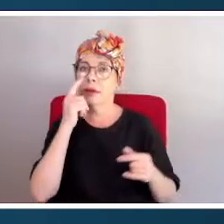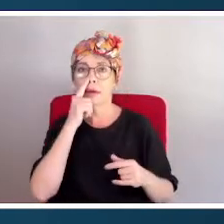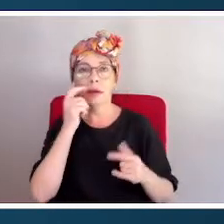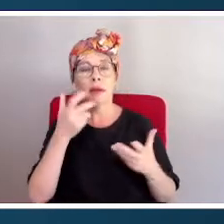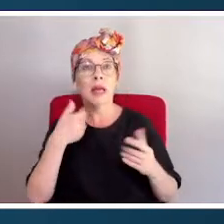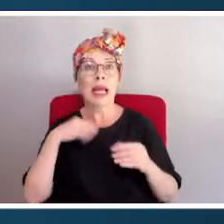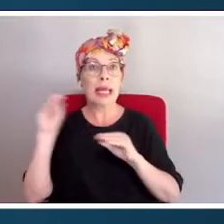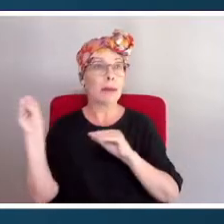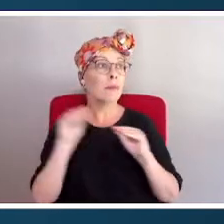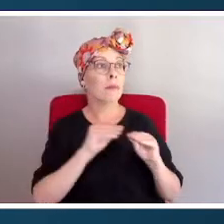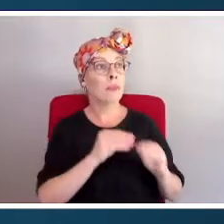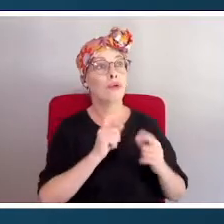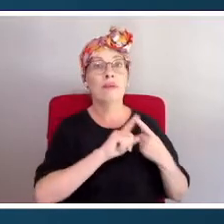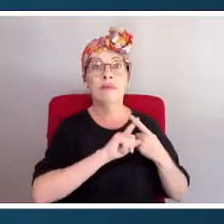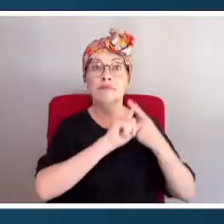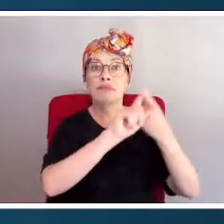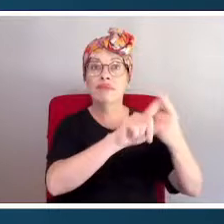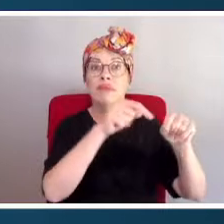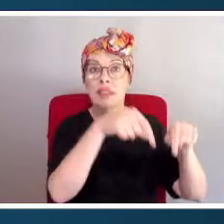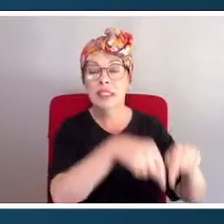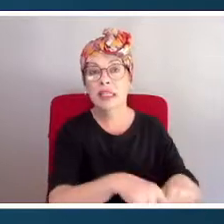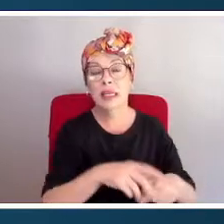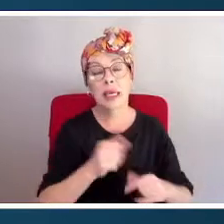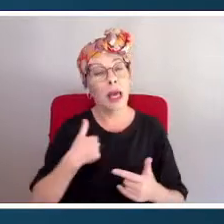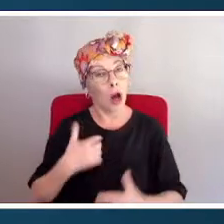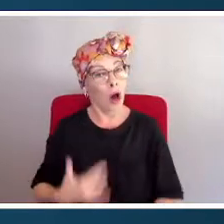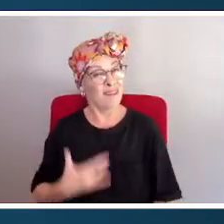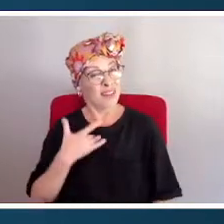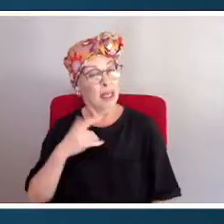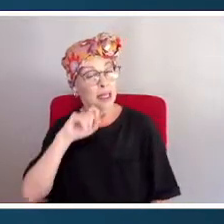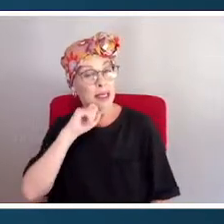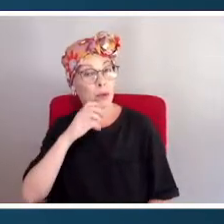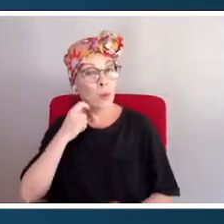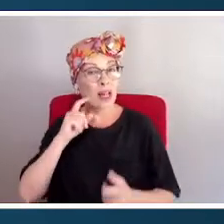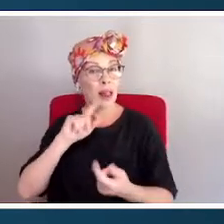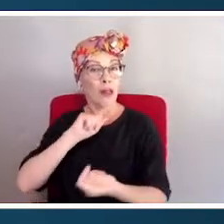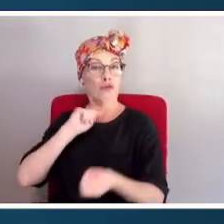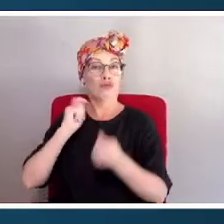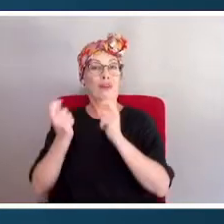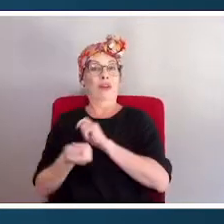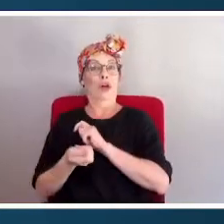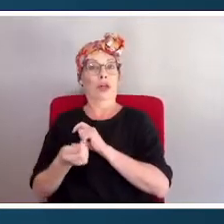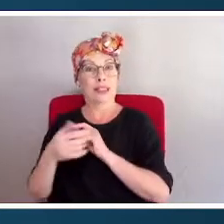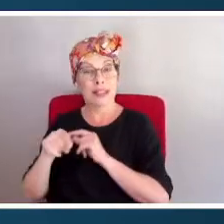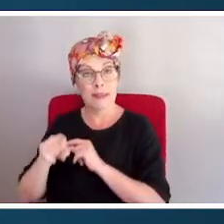might actually help reverse the brain drain. And